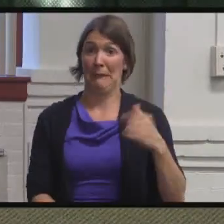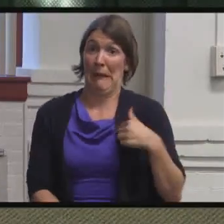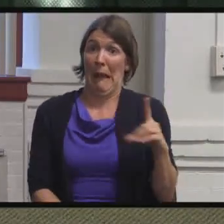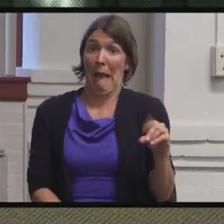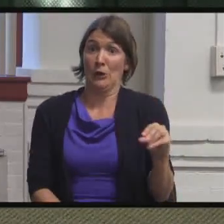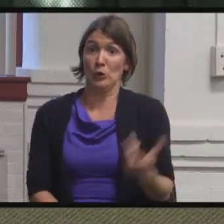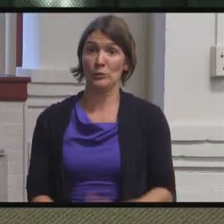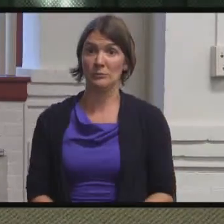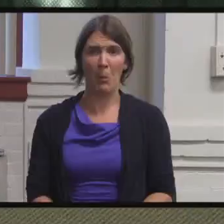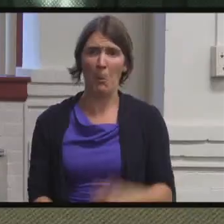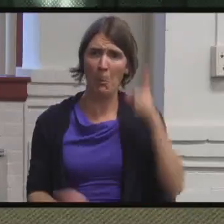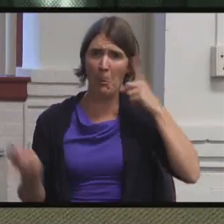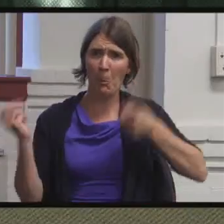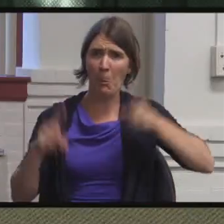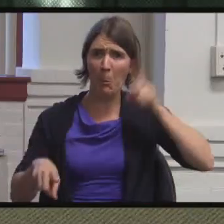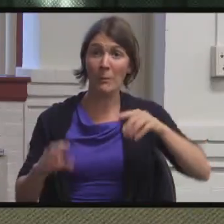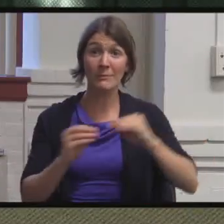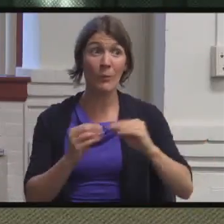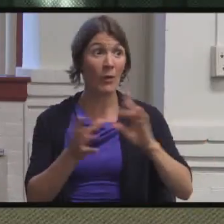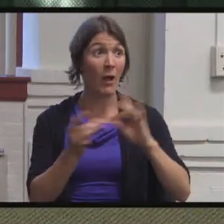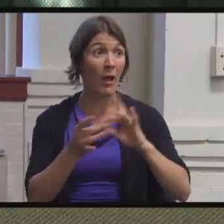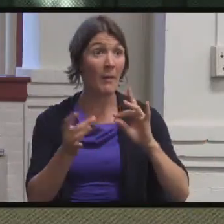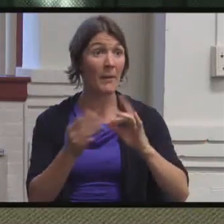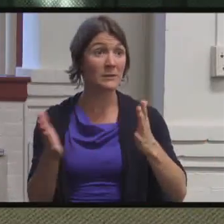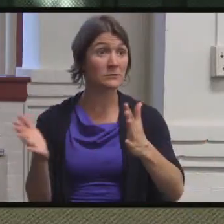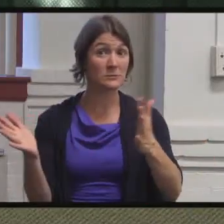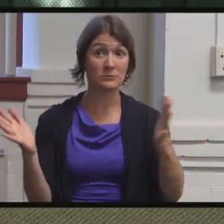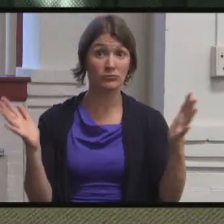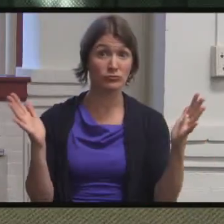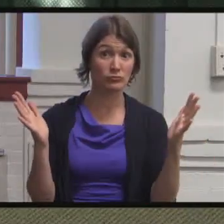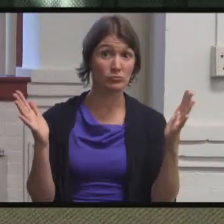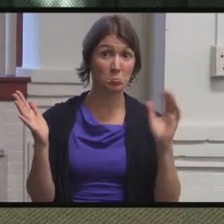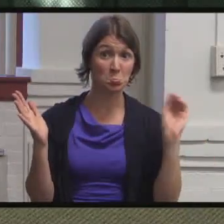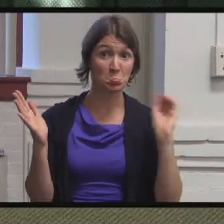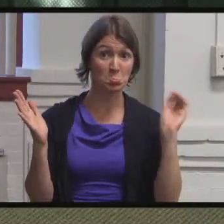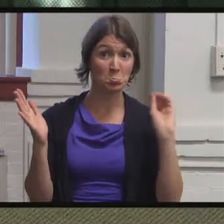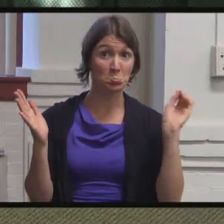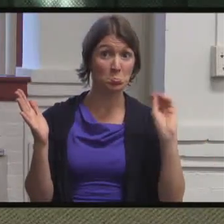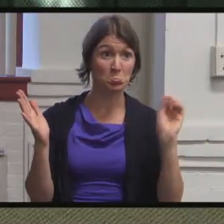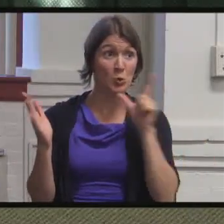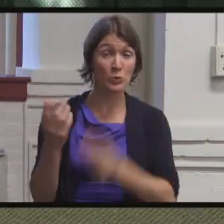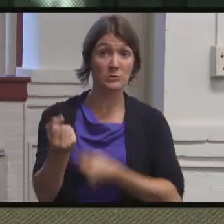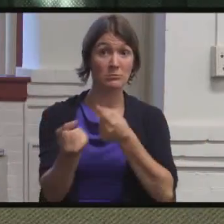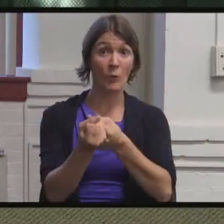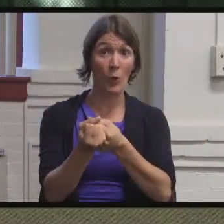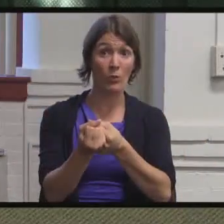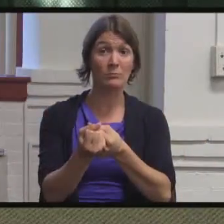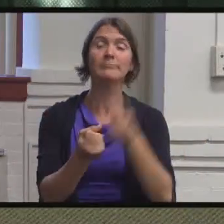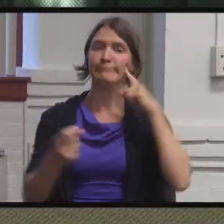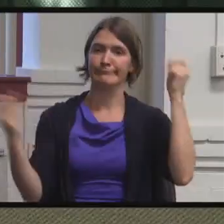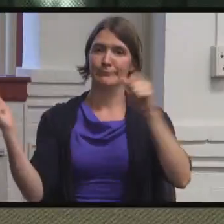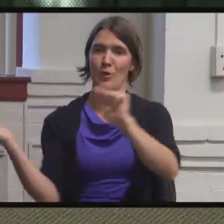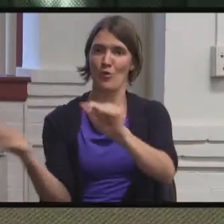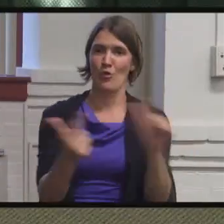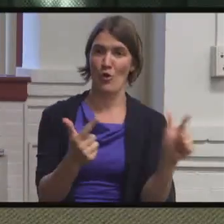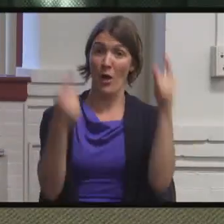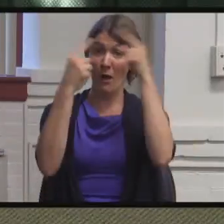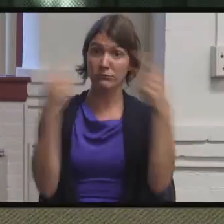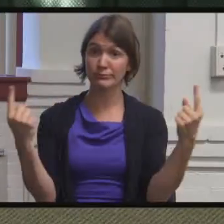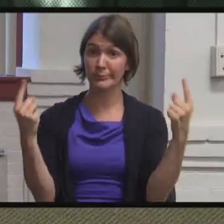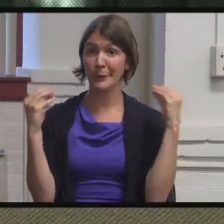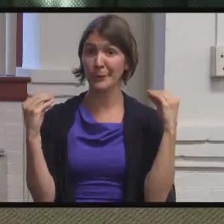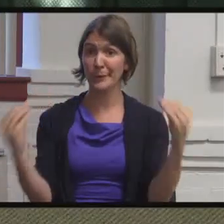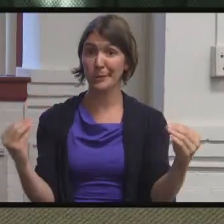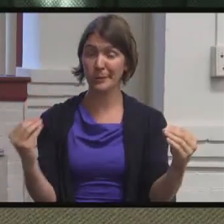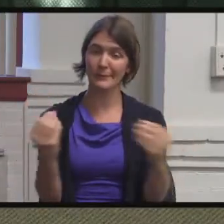think that's what we. Any other questions or comments or suggestions? Hearing none, all those in favor, please say aye. Aye. Aye. Anybody opposed